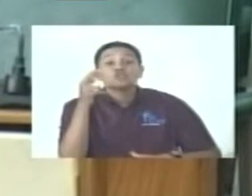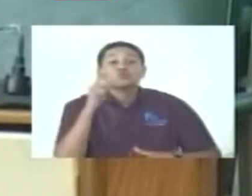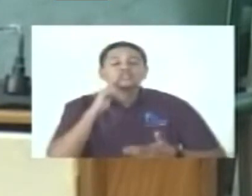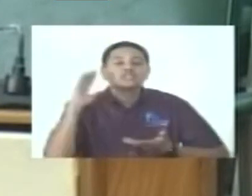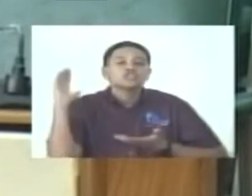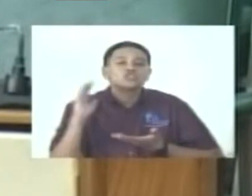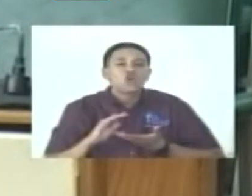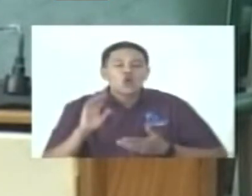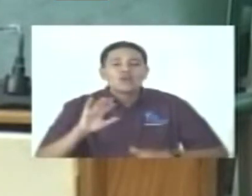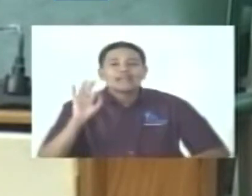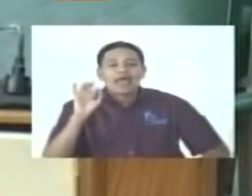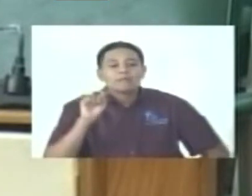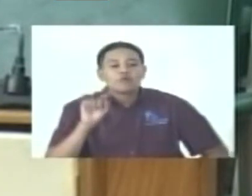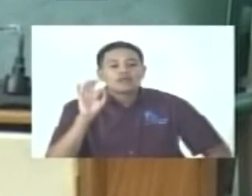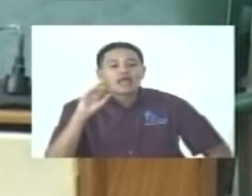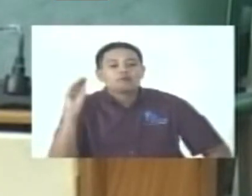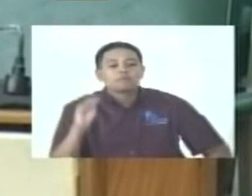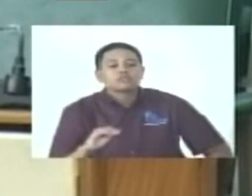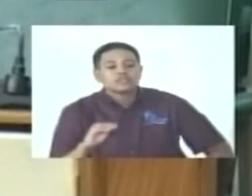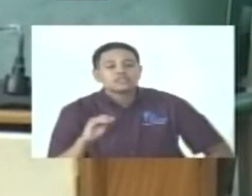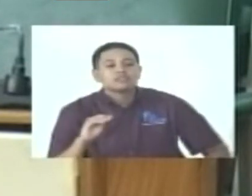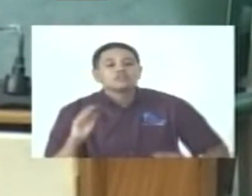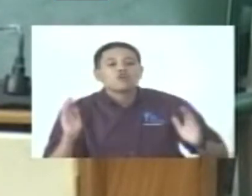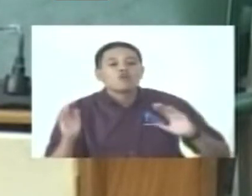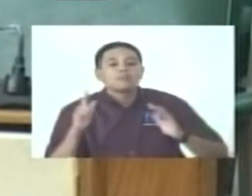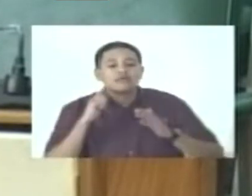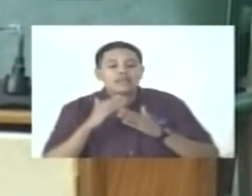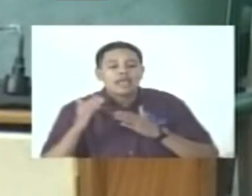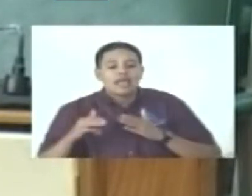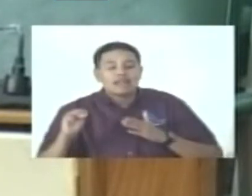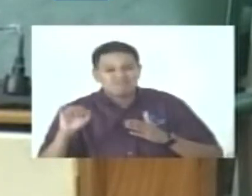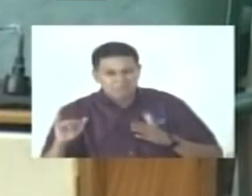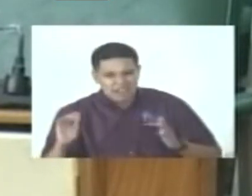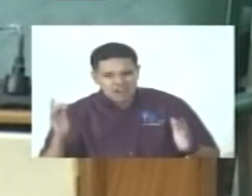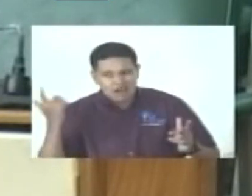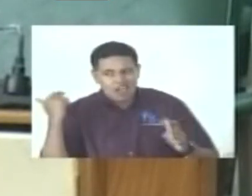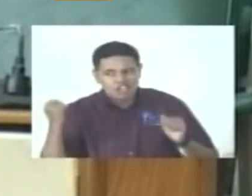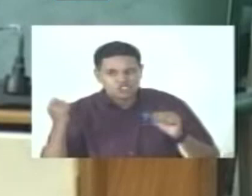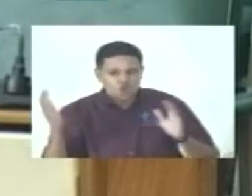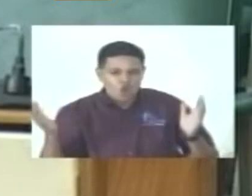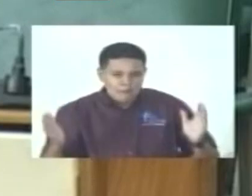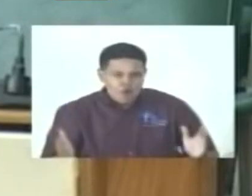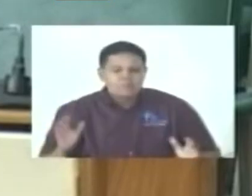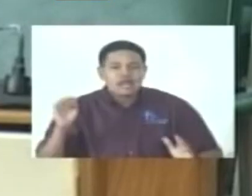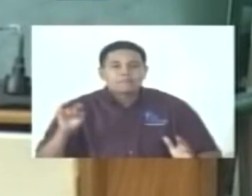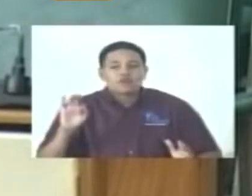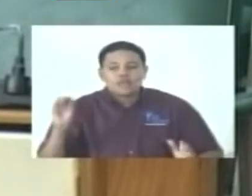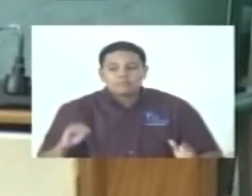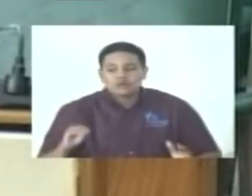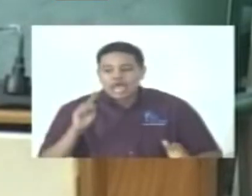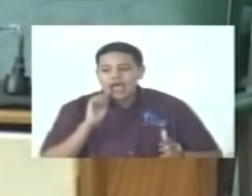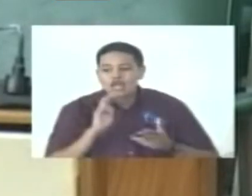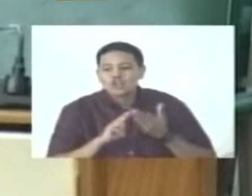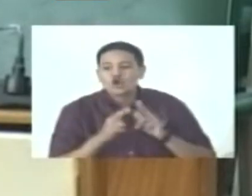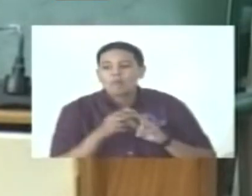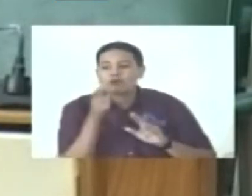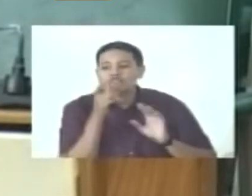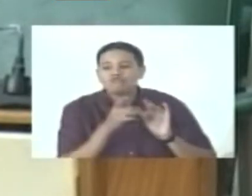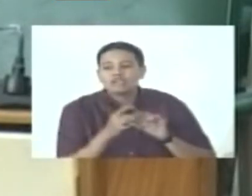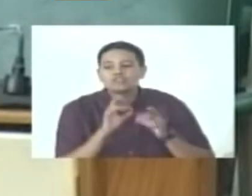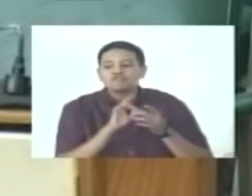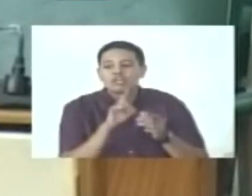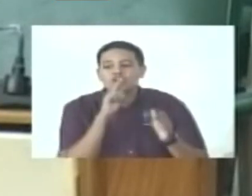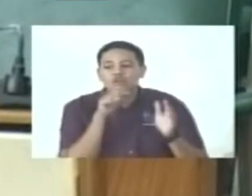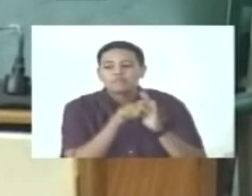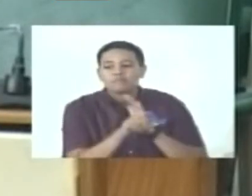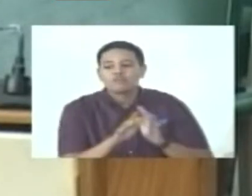down 9.9% as at the end of May, Mr. President. And of course, the numbers that were mentioned related to murder don't